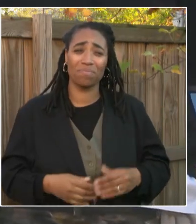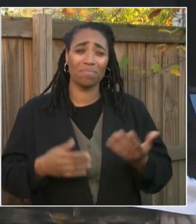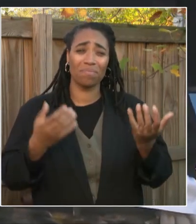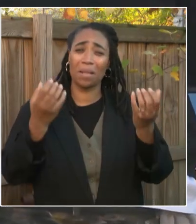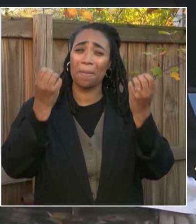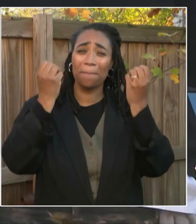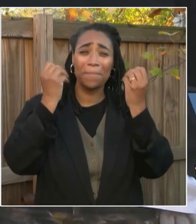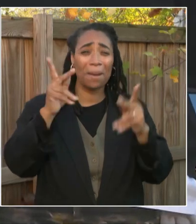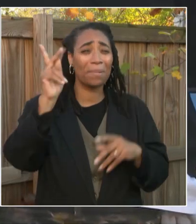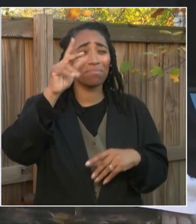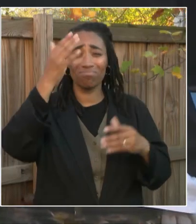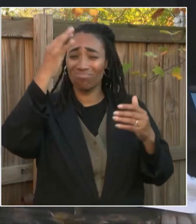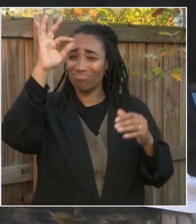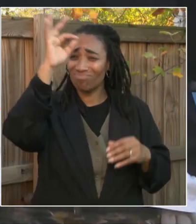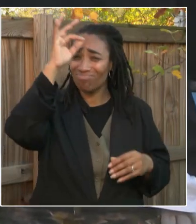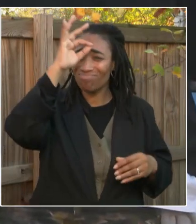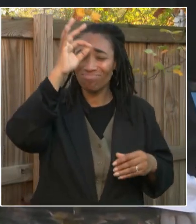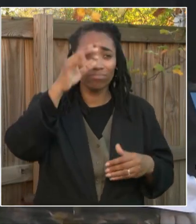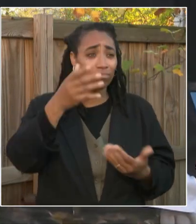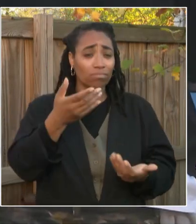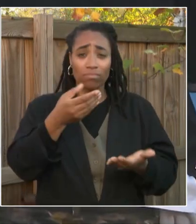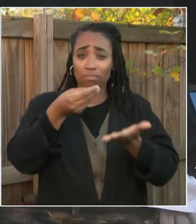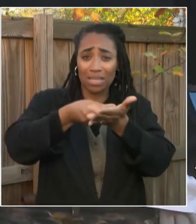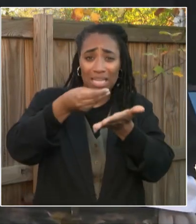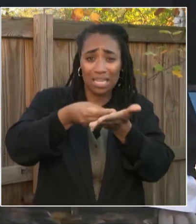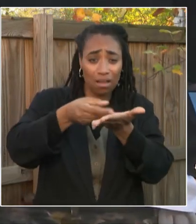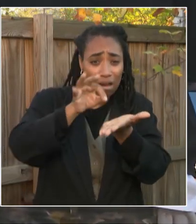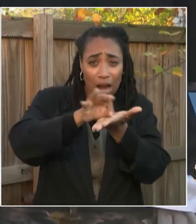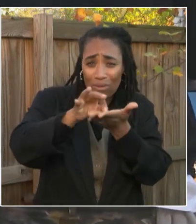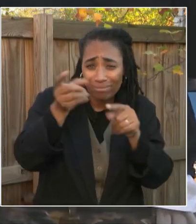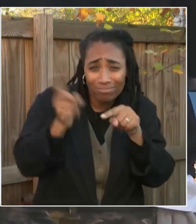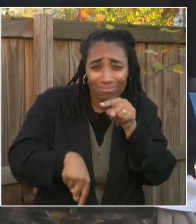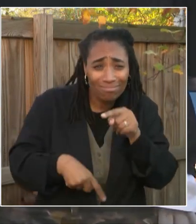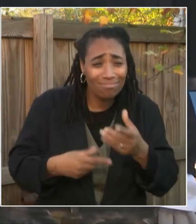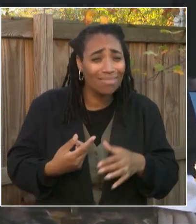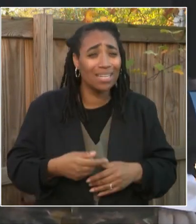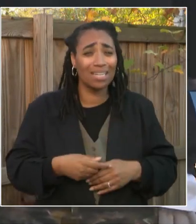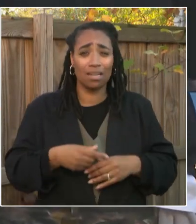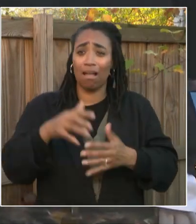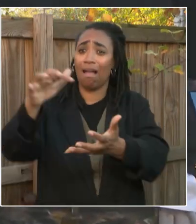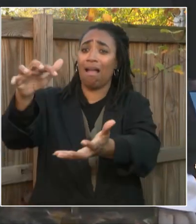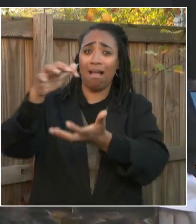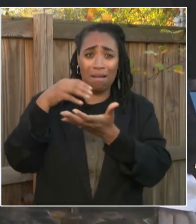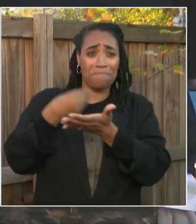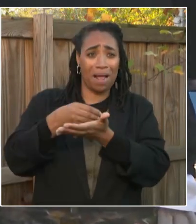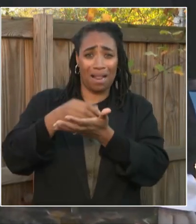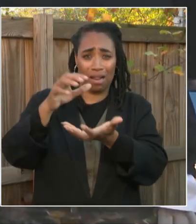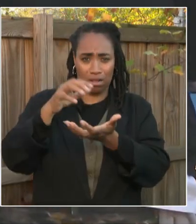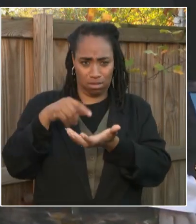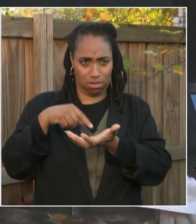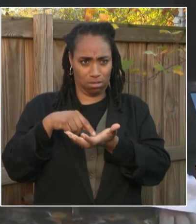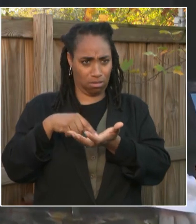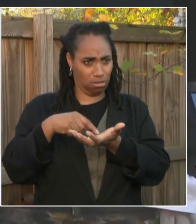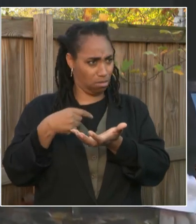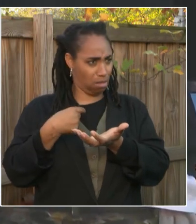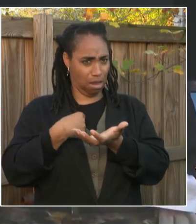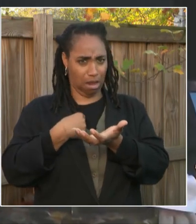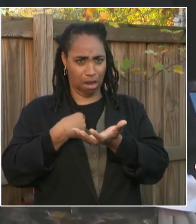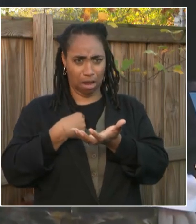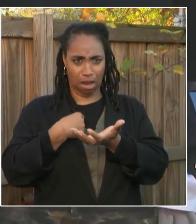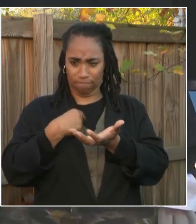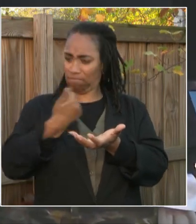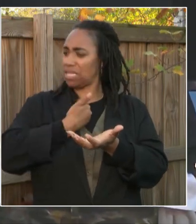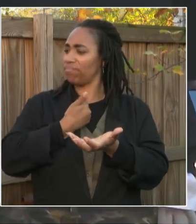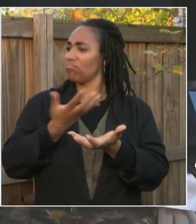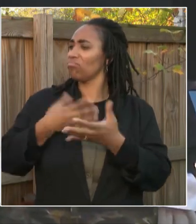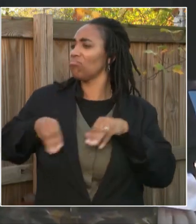count. So they think when somebody is giving an organization money, it's going to people like me. When we built this museum, for